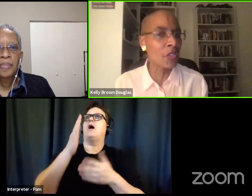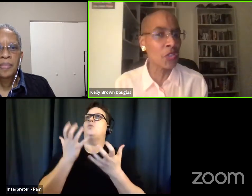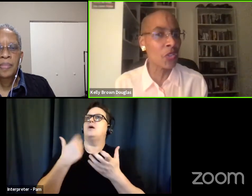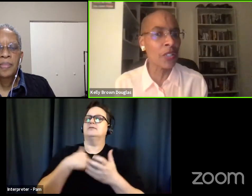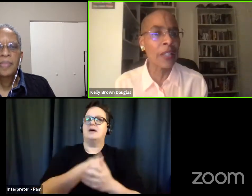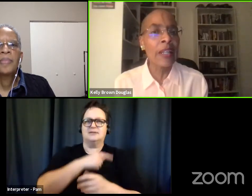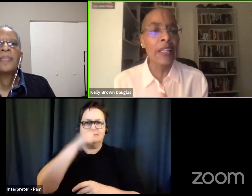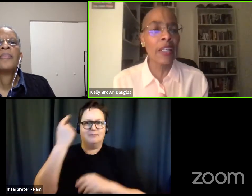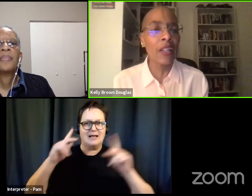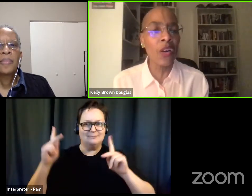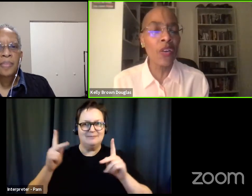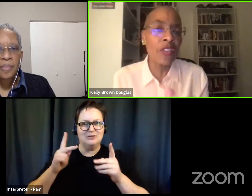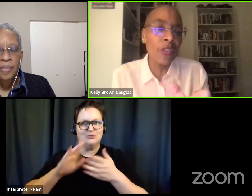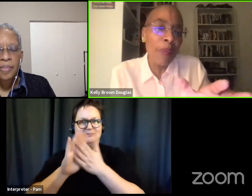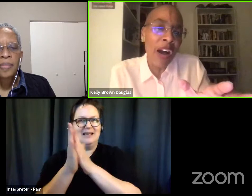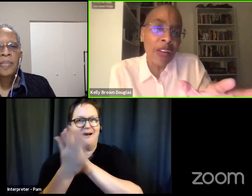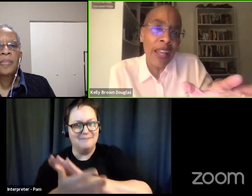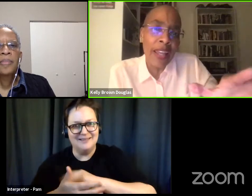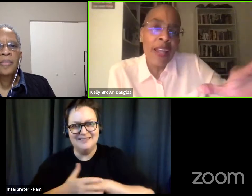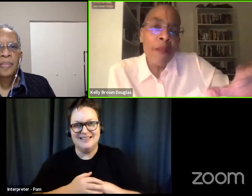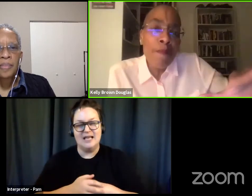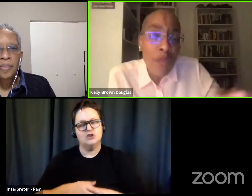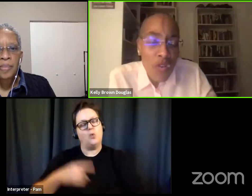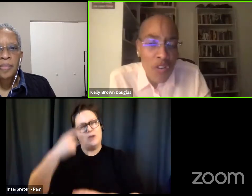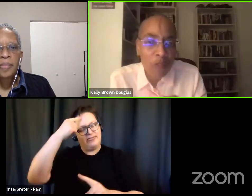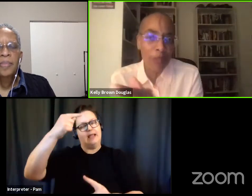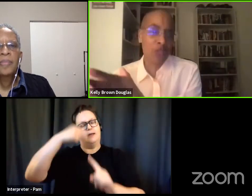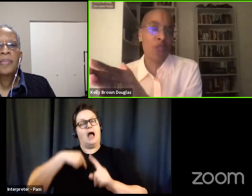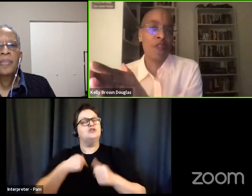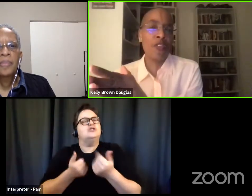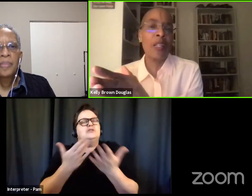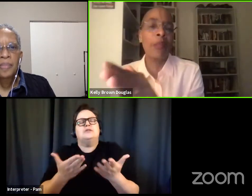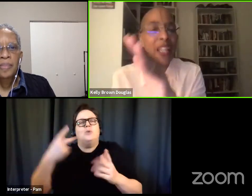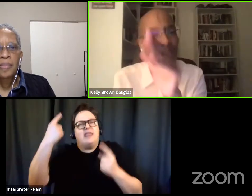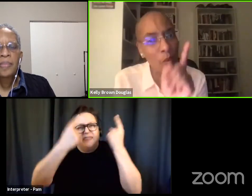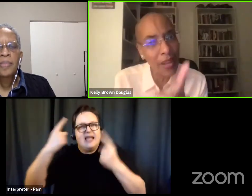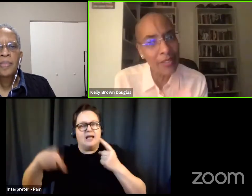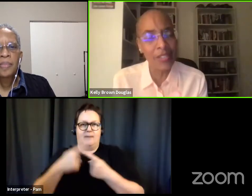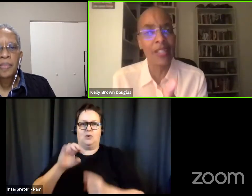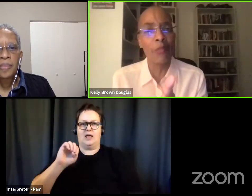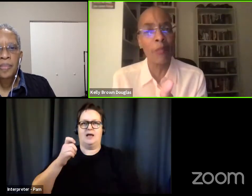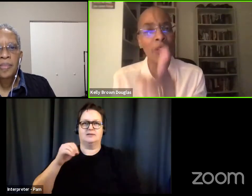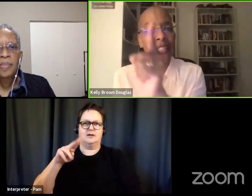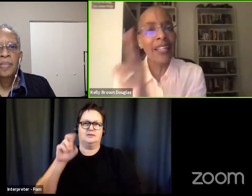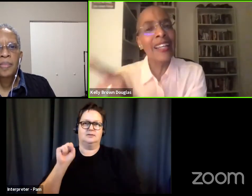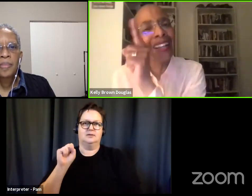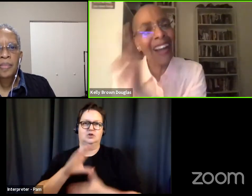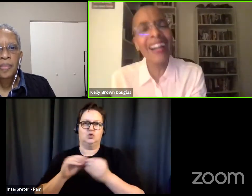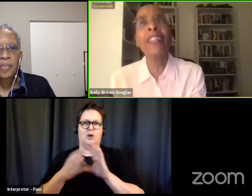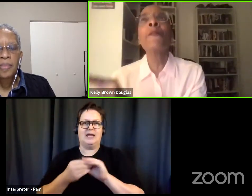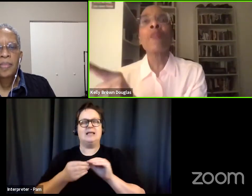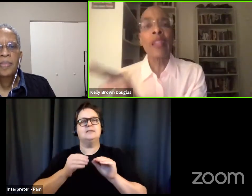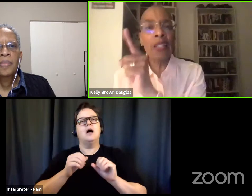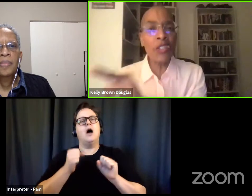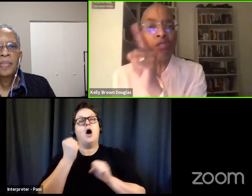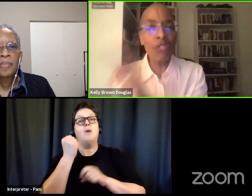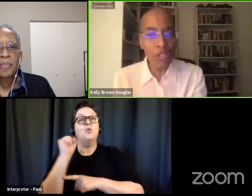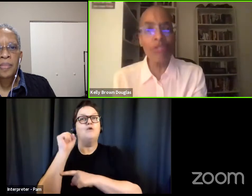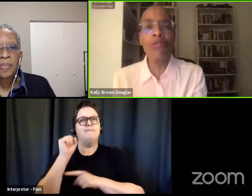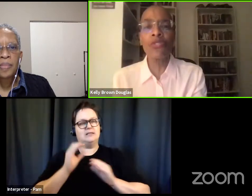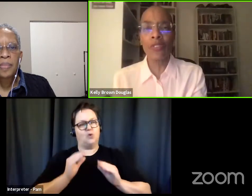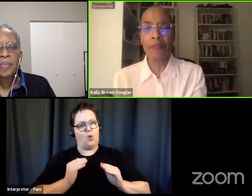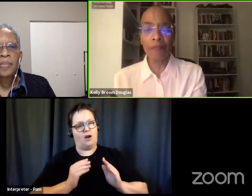the Exodus story. You know, it's about a movement toward freedom. And that's why I say in my book that God